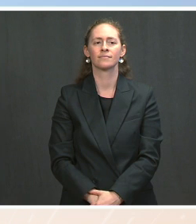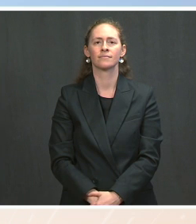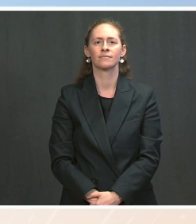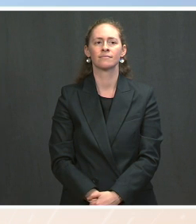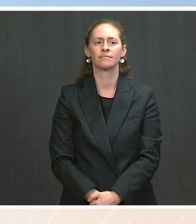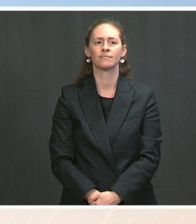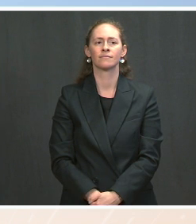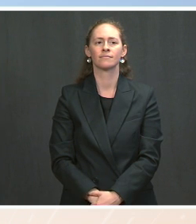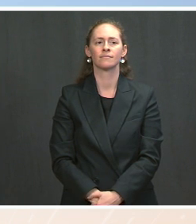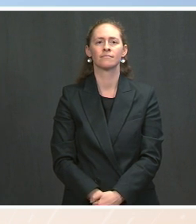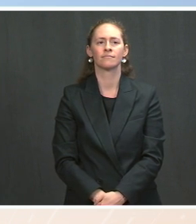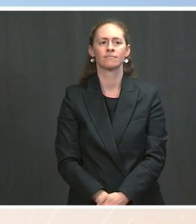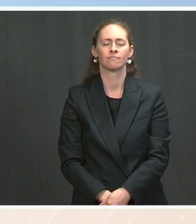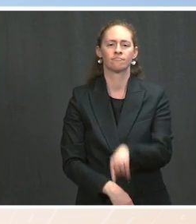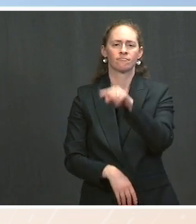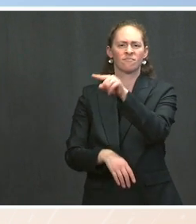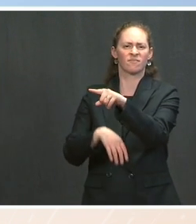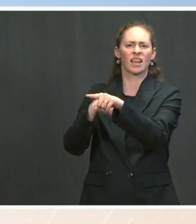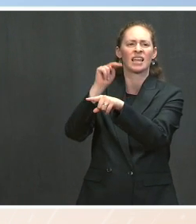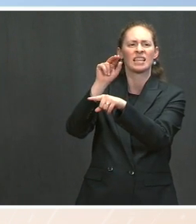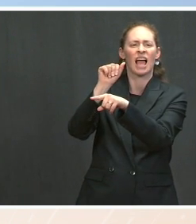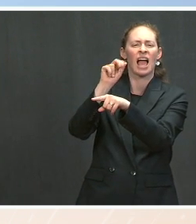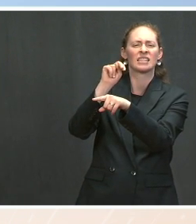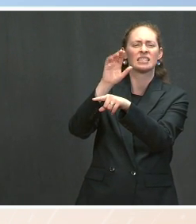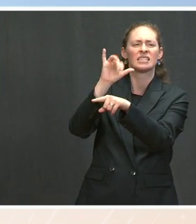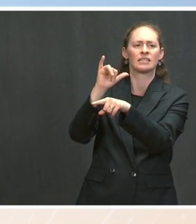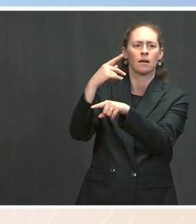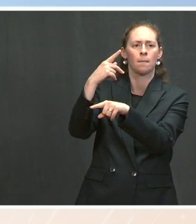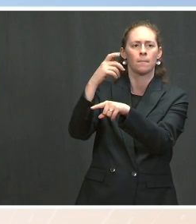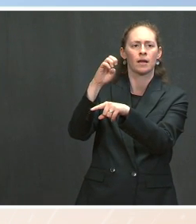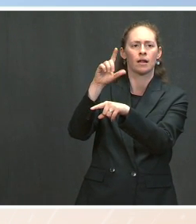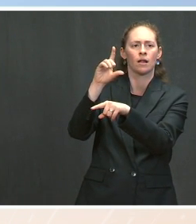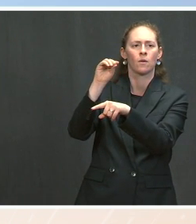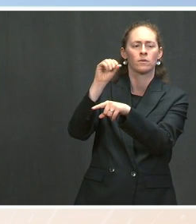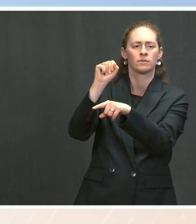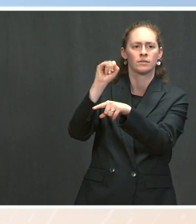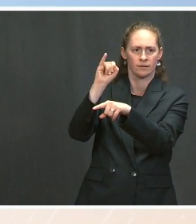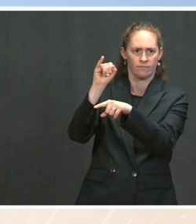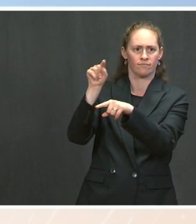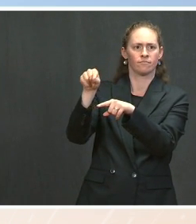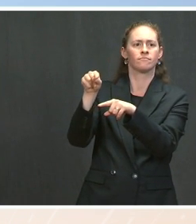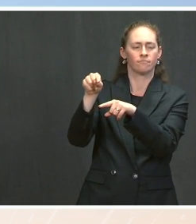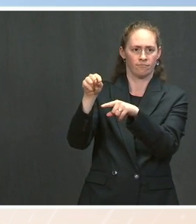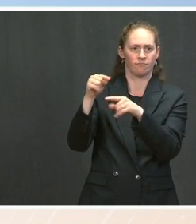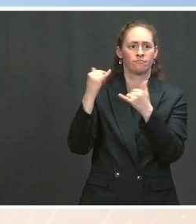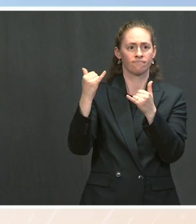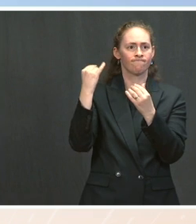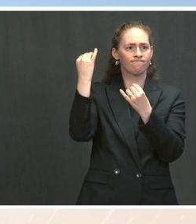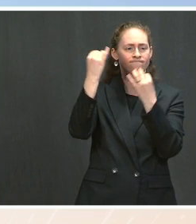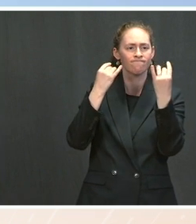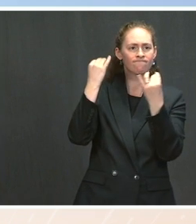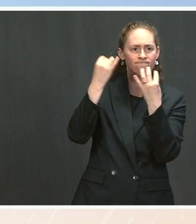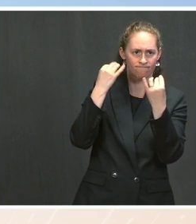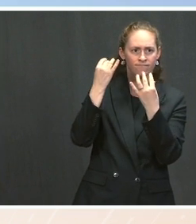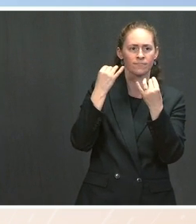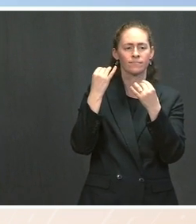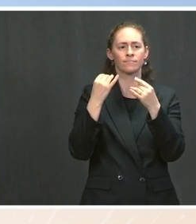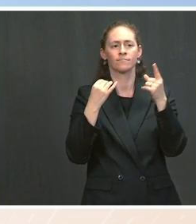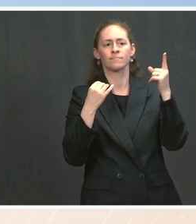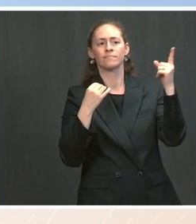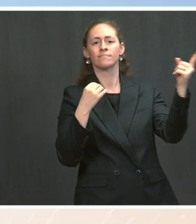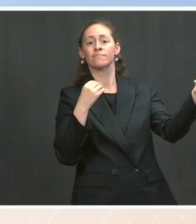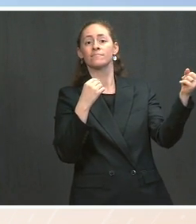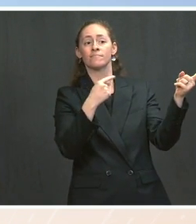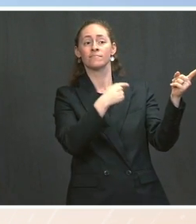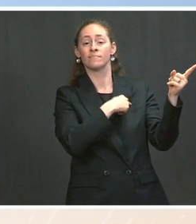diplomatic boycott of the 2022 Beijing Olympics. Does President Biden agree with that urging? Our position hasn't changed.